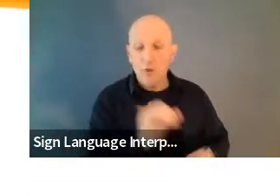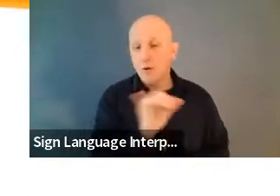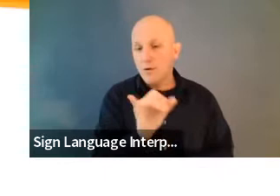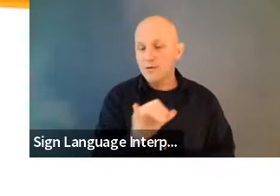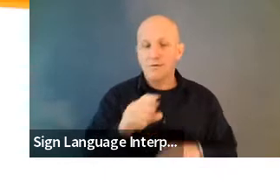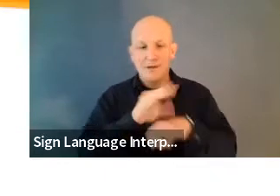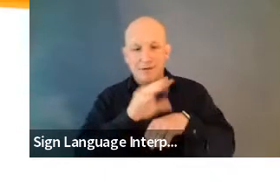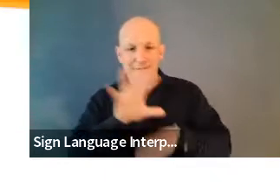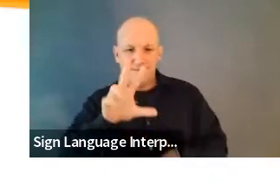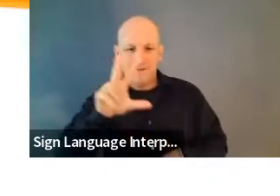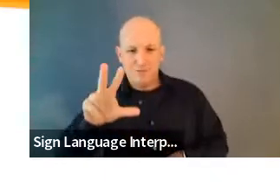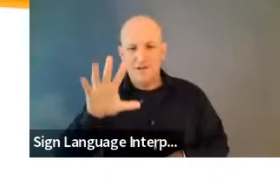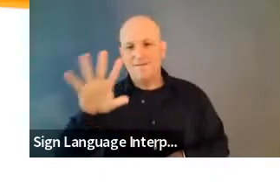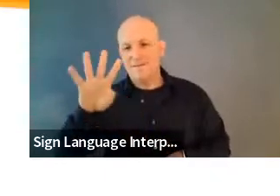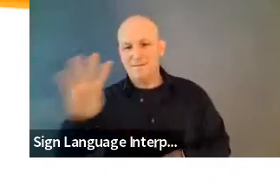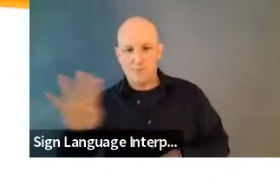the program.